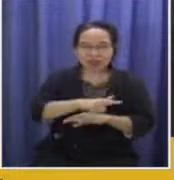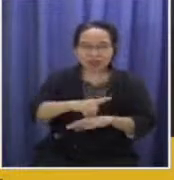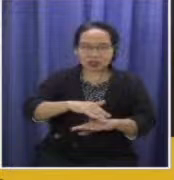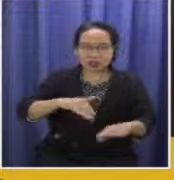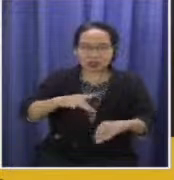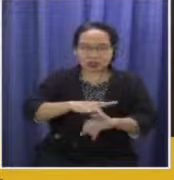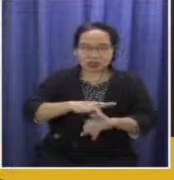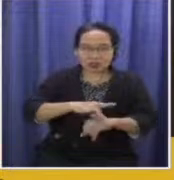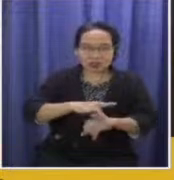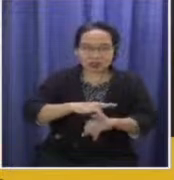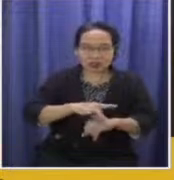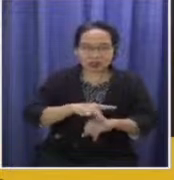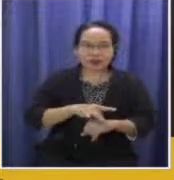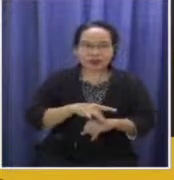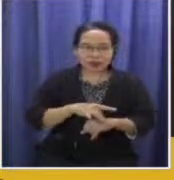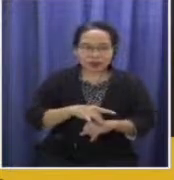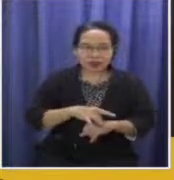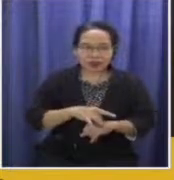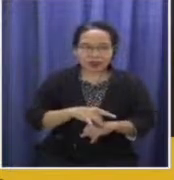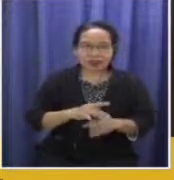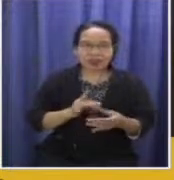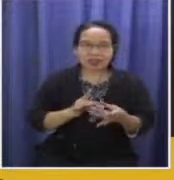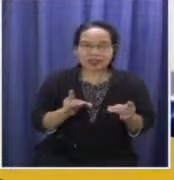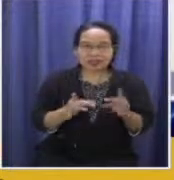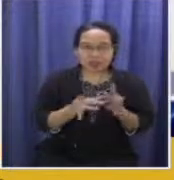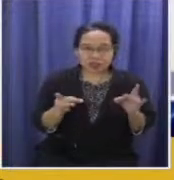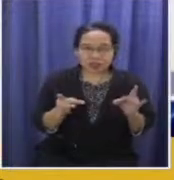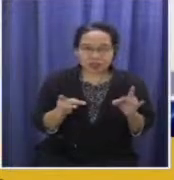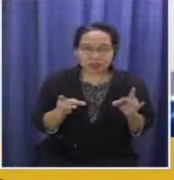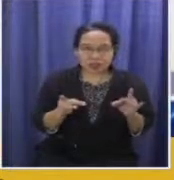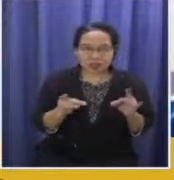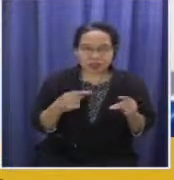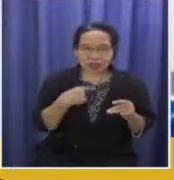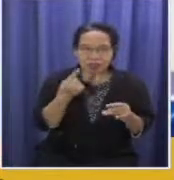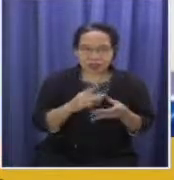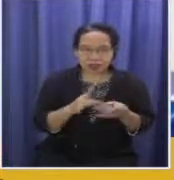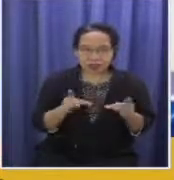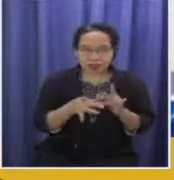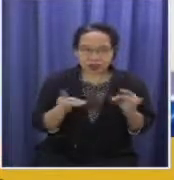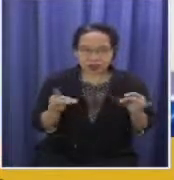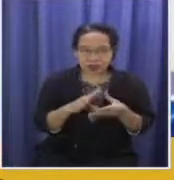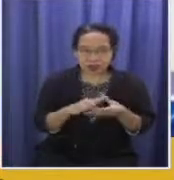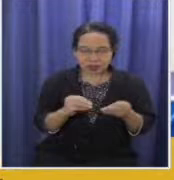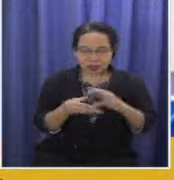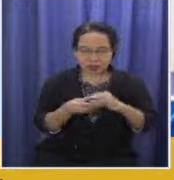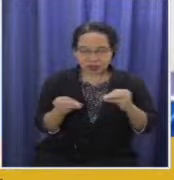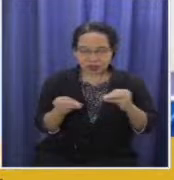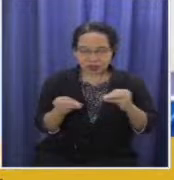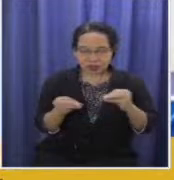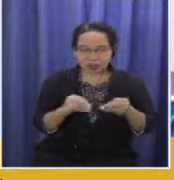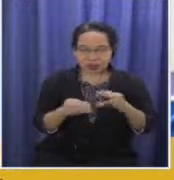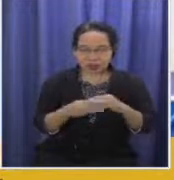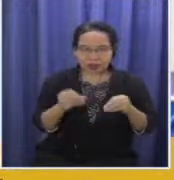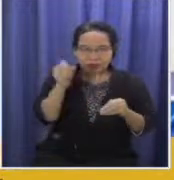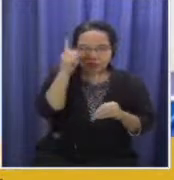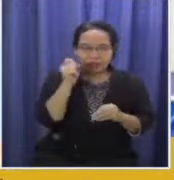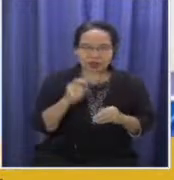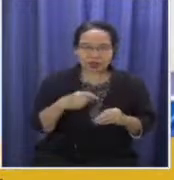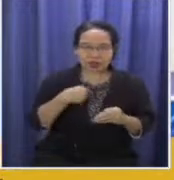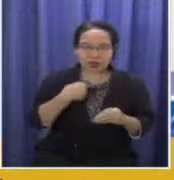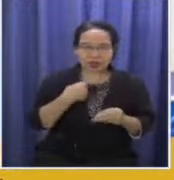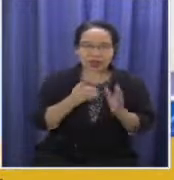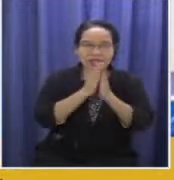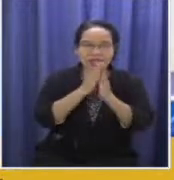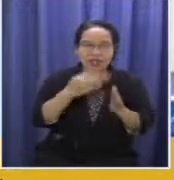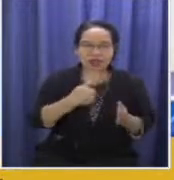earth. That's the history, brother. You have to understand it in order to understand what you are asking